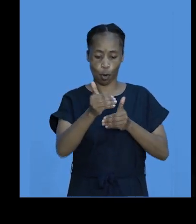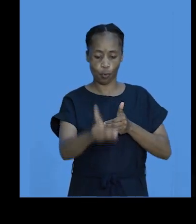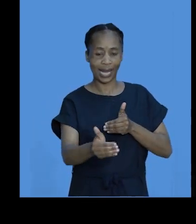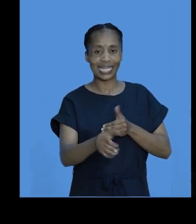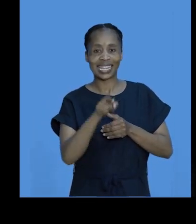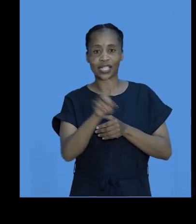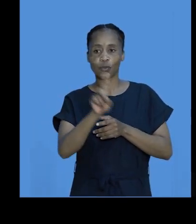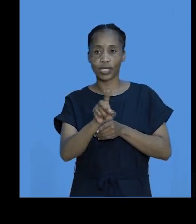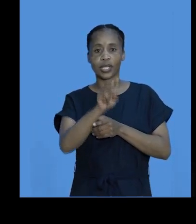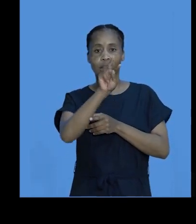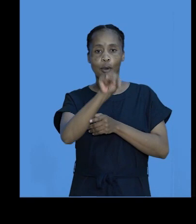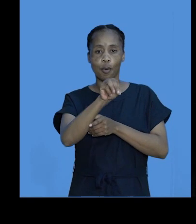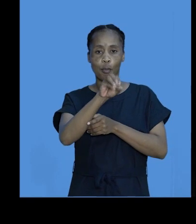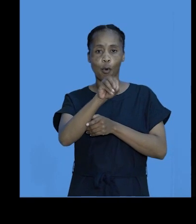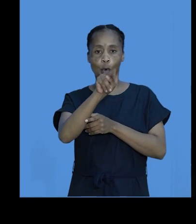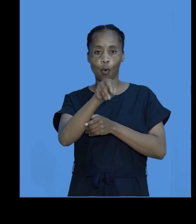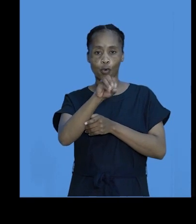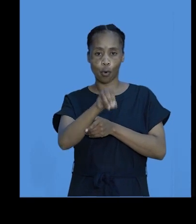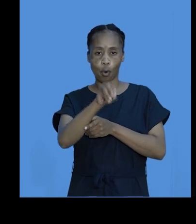profit in the long run, and that is